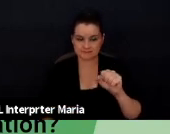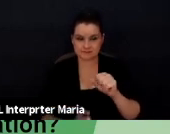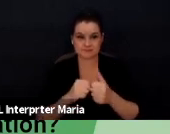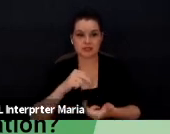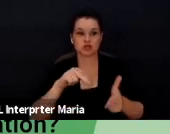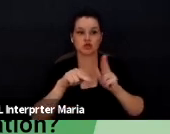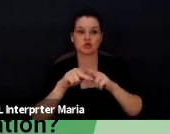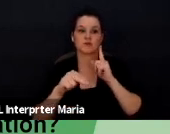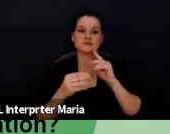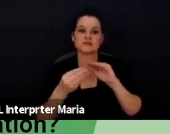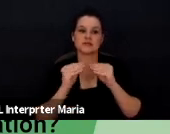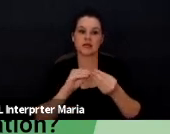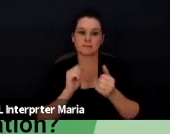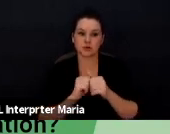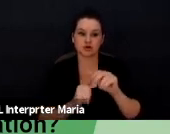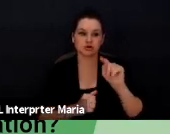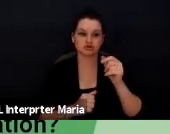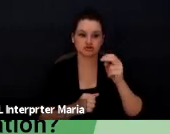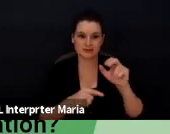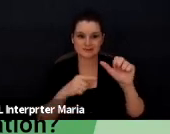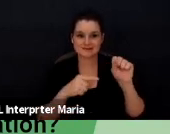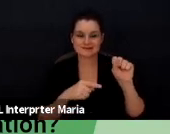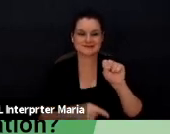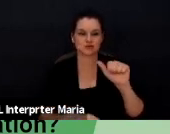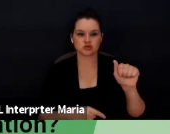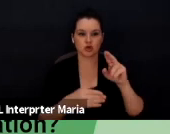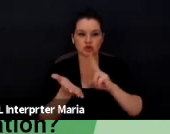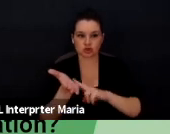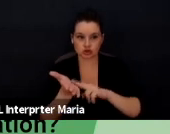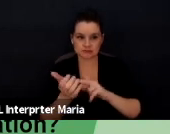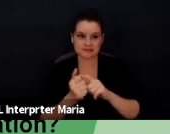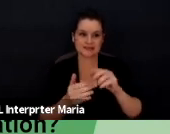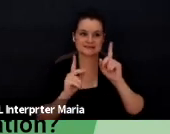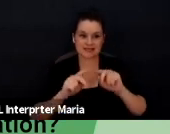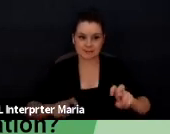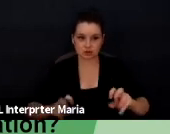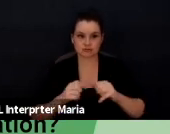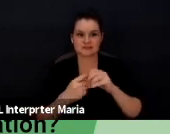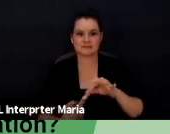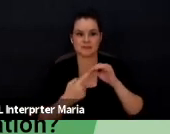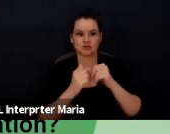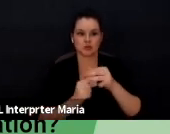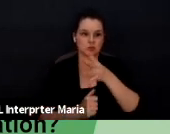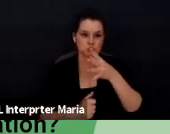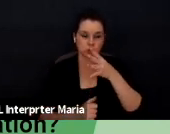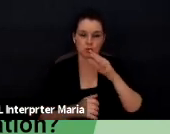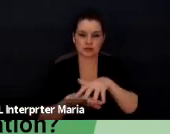of trained sexual assault nurse examiners available at hospitals and healthcare providers, especially in rural and tribal